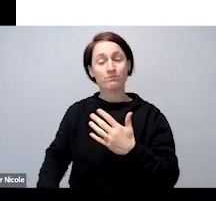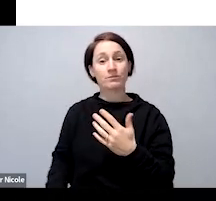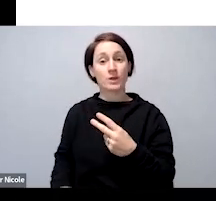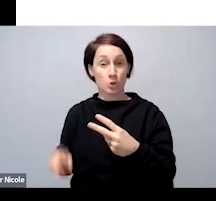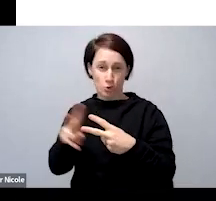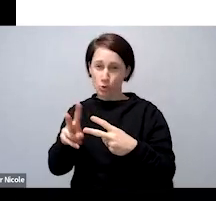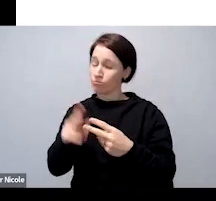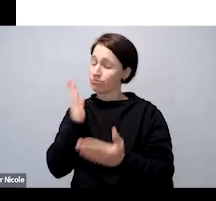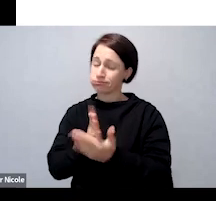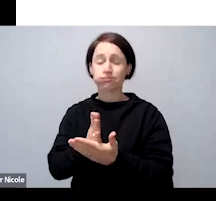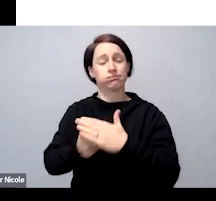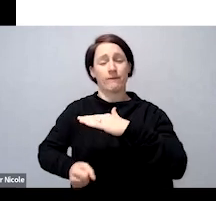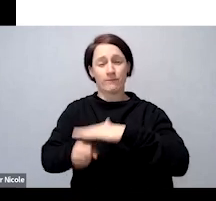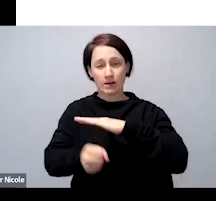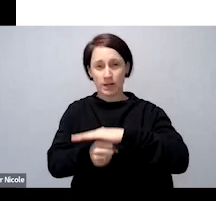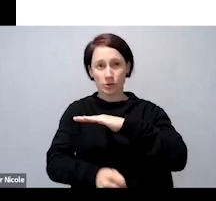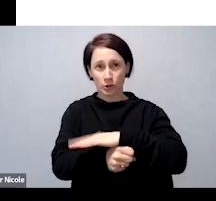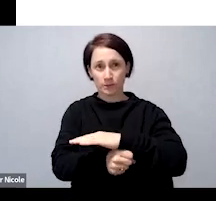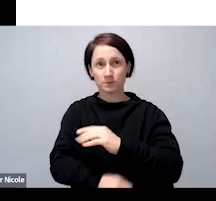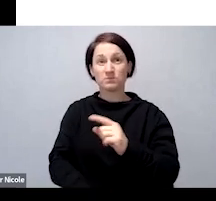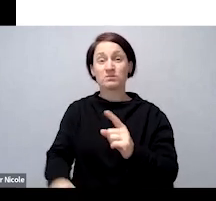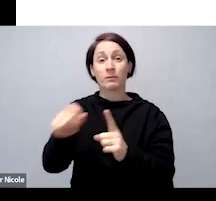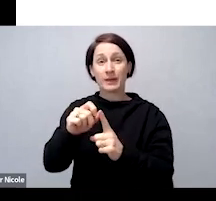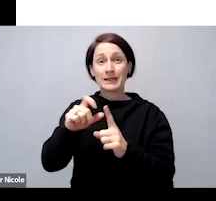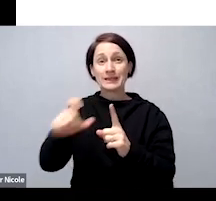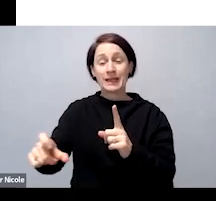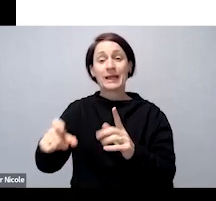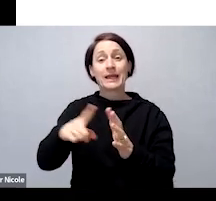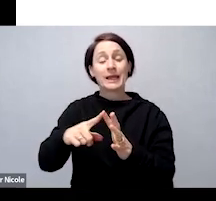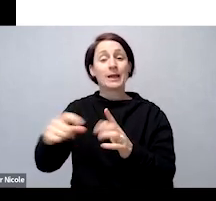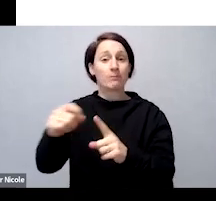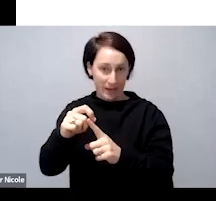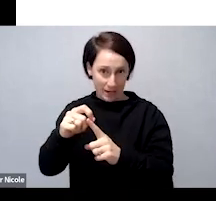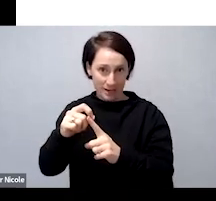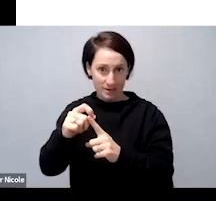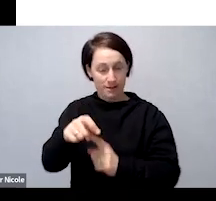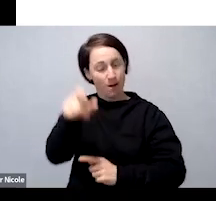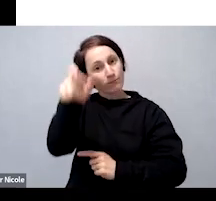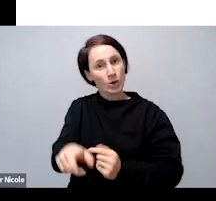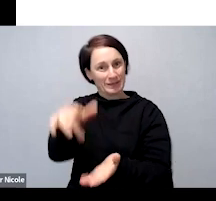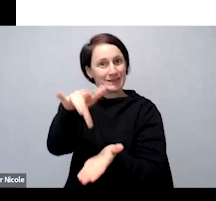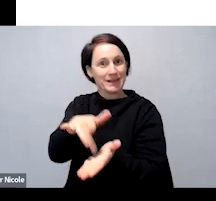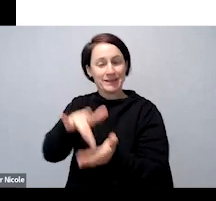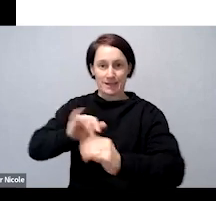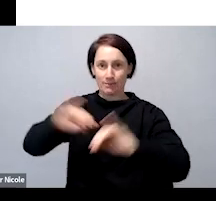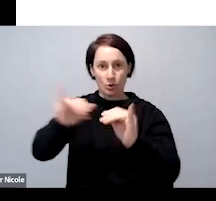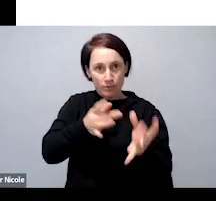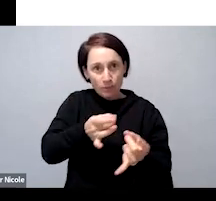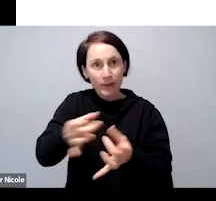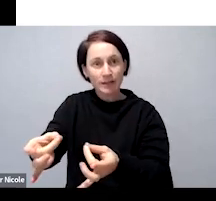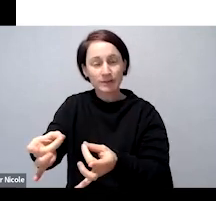foundational tools: the person-centered emergency preparedness framework and process tool, and the disability inclusive emergency